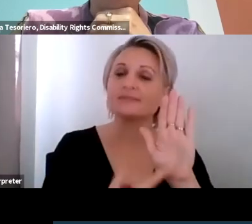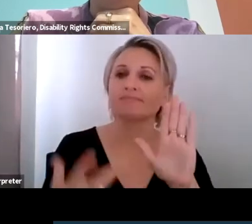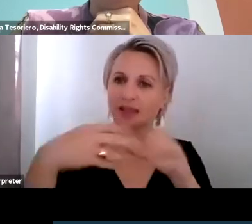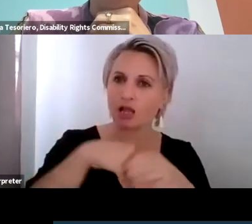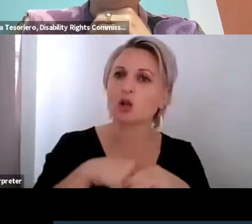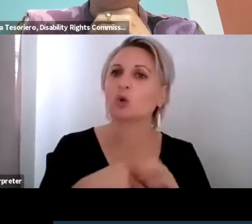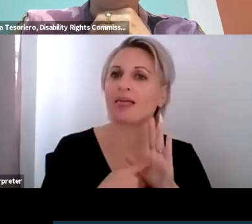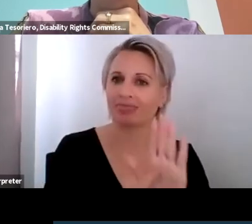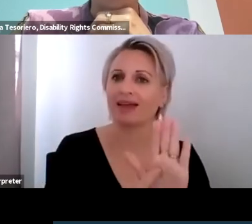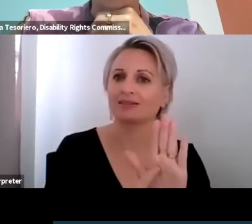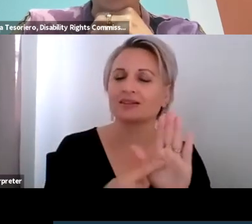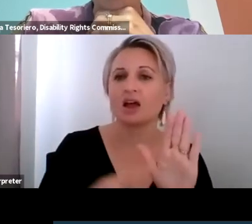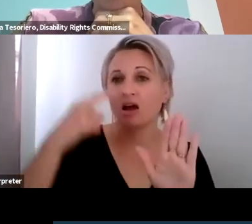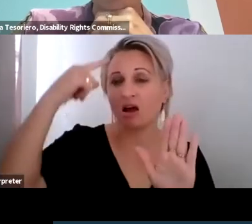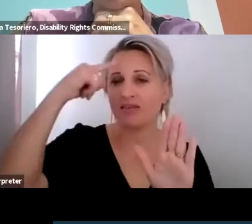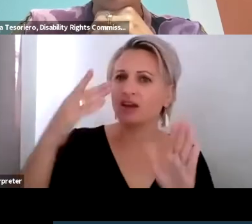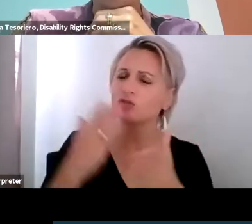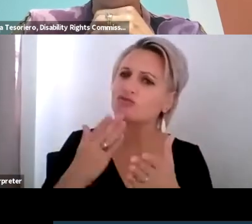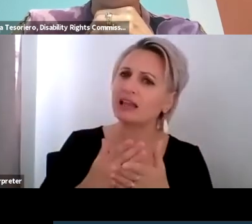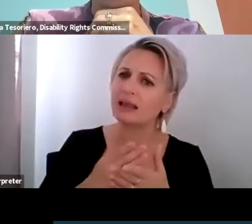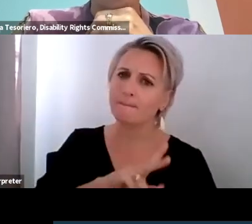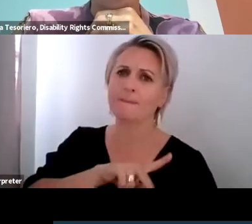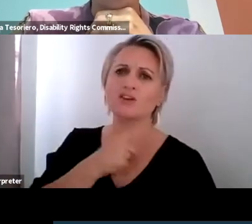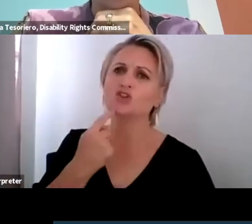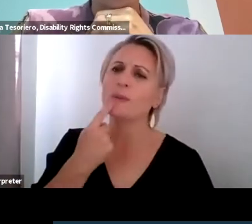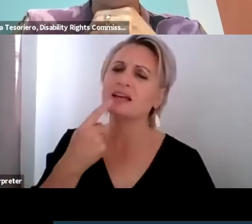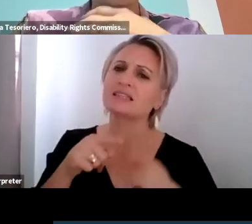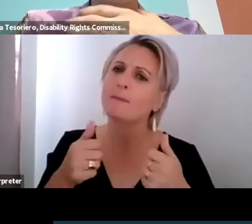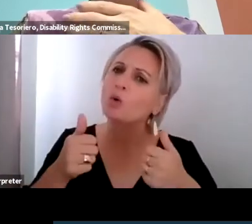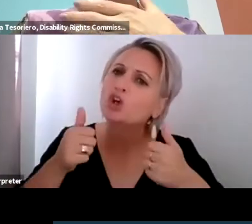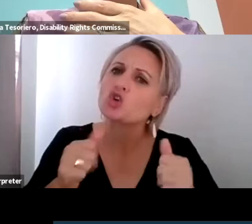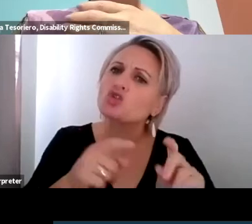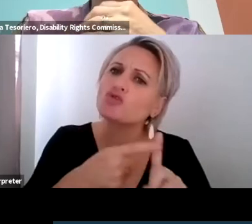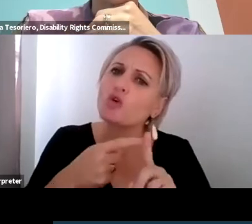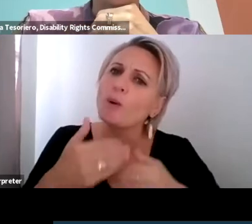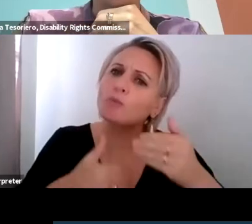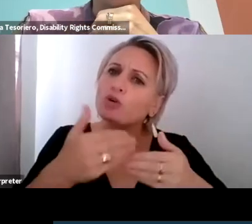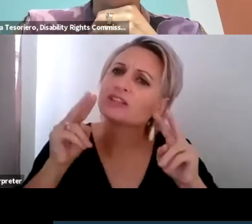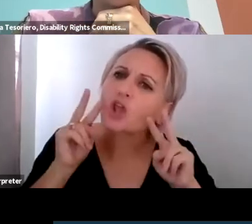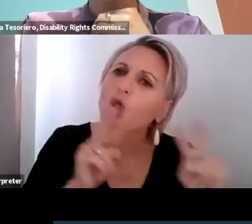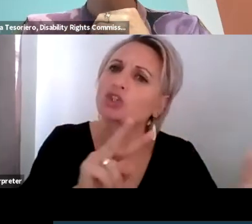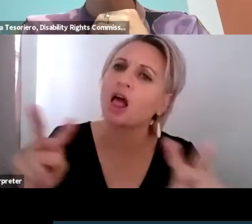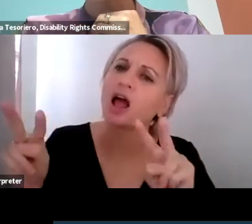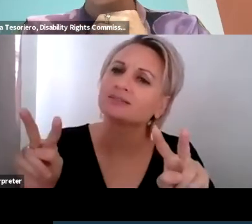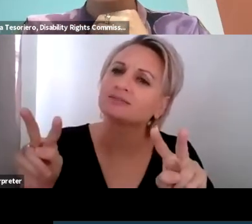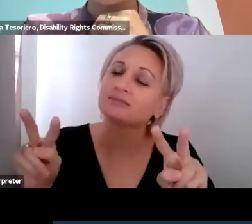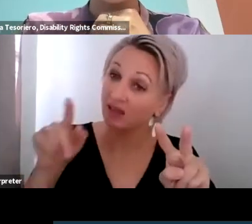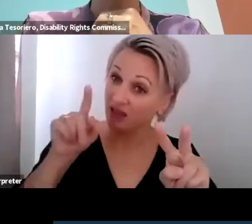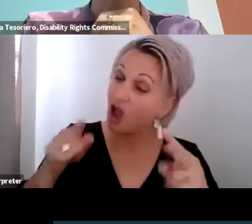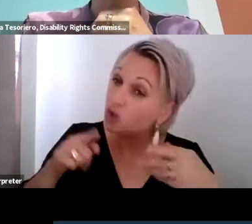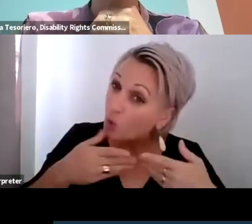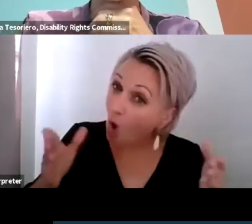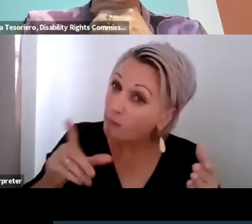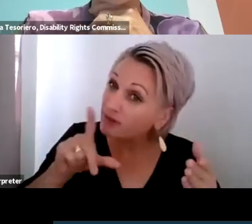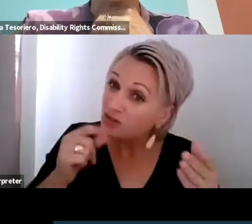professional advice around what a good recruitment process looks like, whether you're open to doing things differently